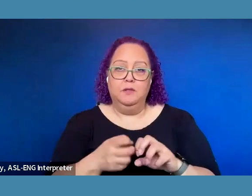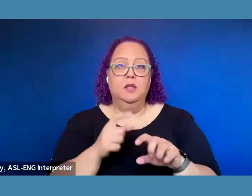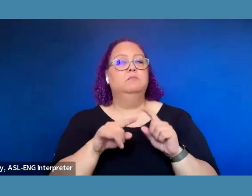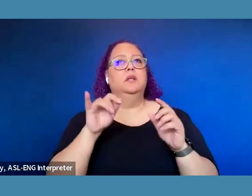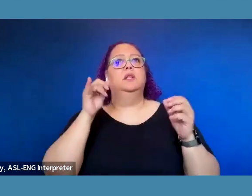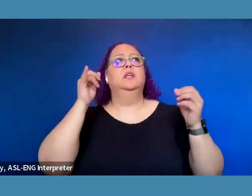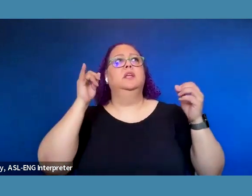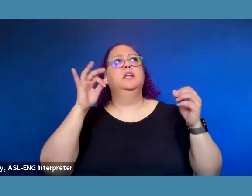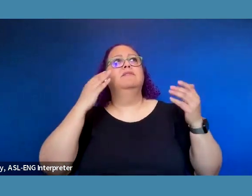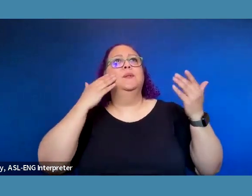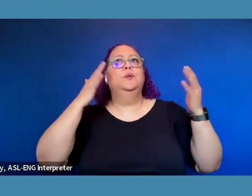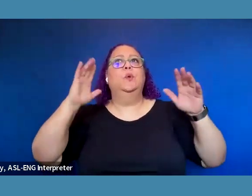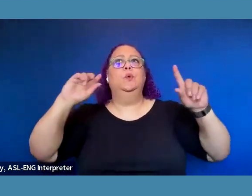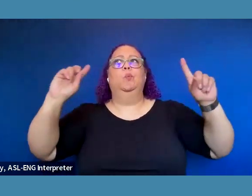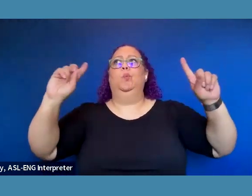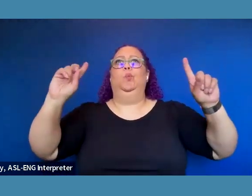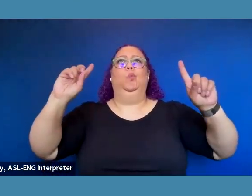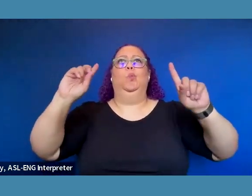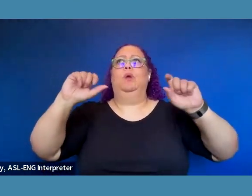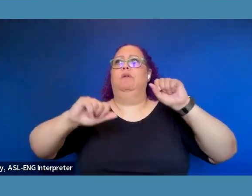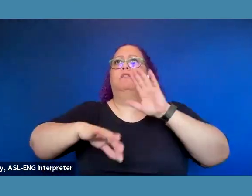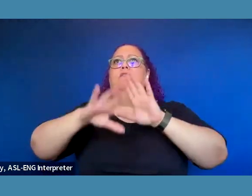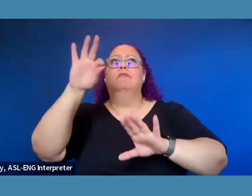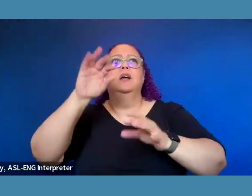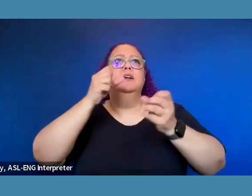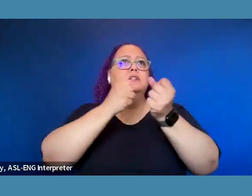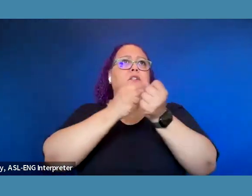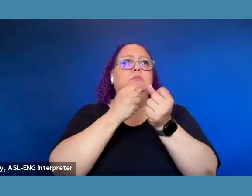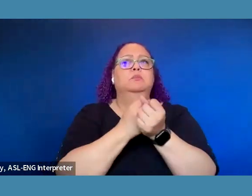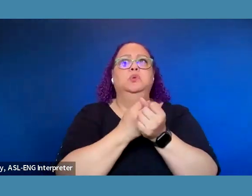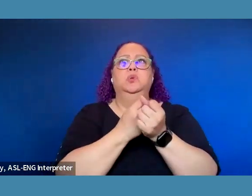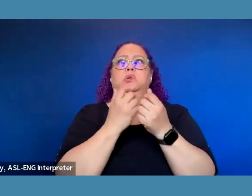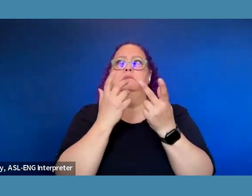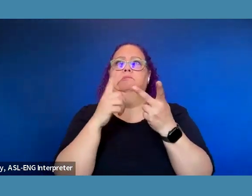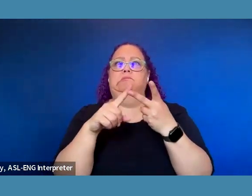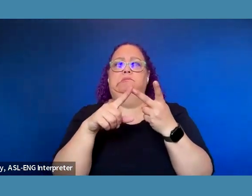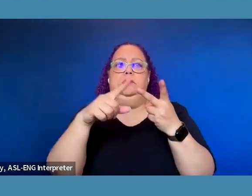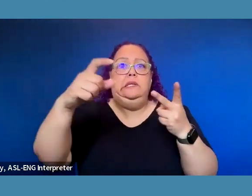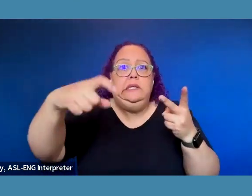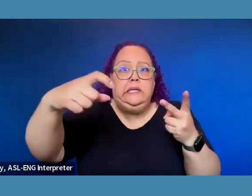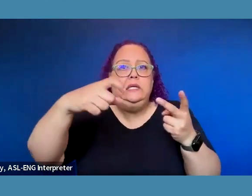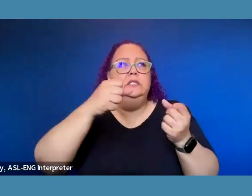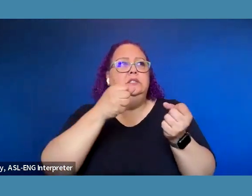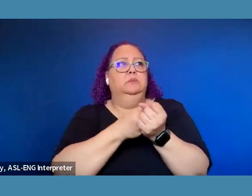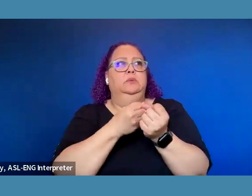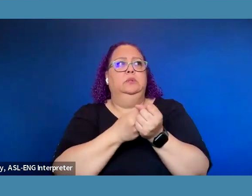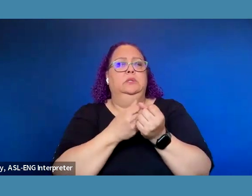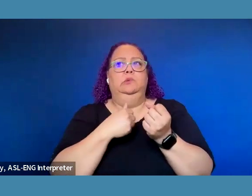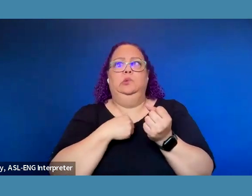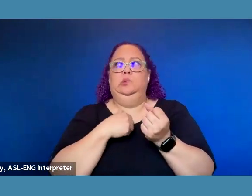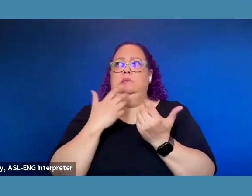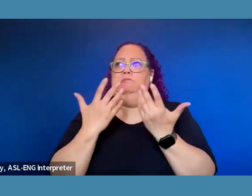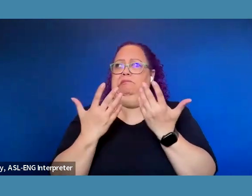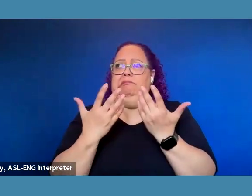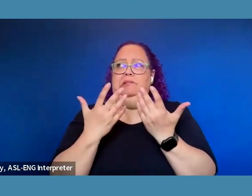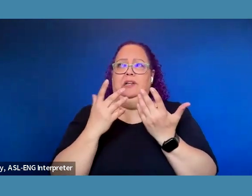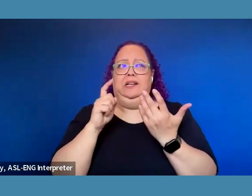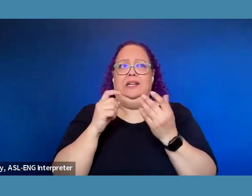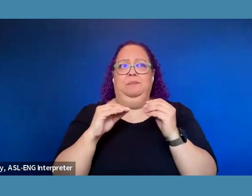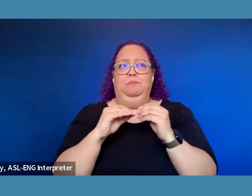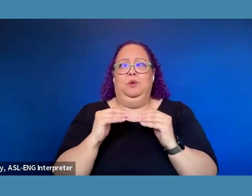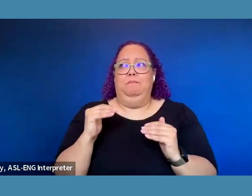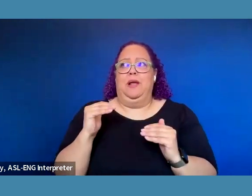for support or, need support or want a more balanced support than they have,